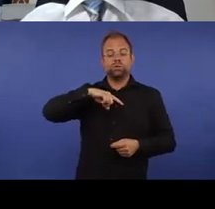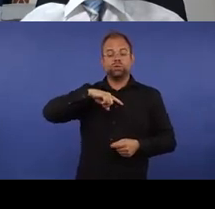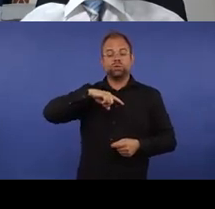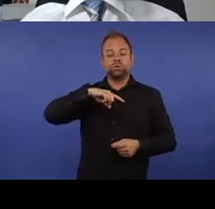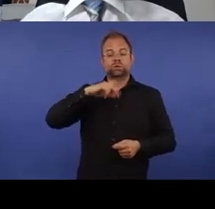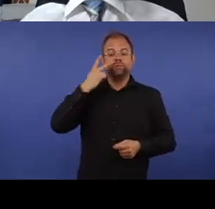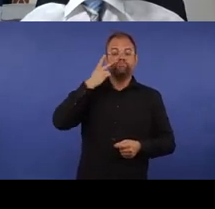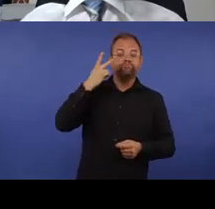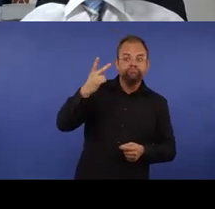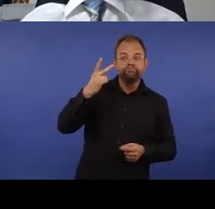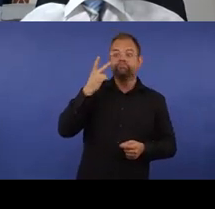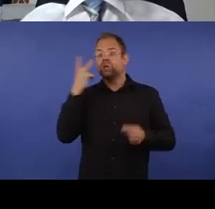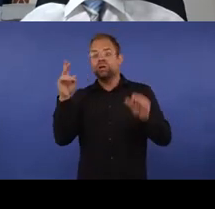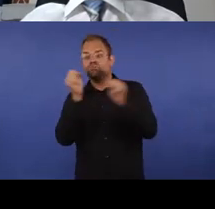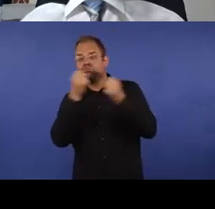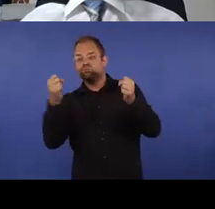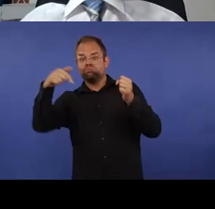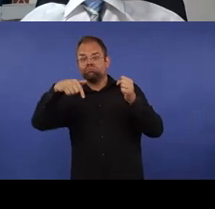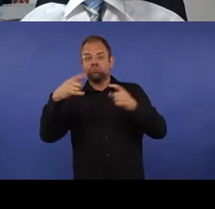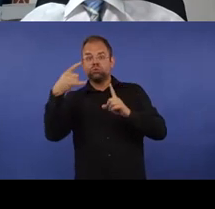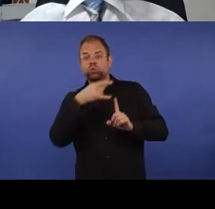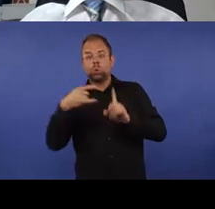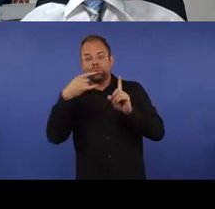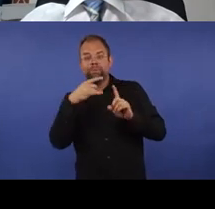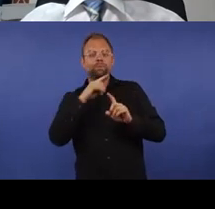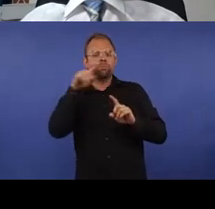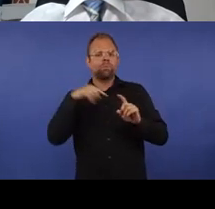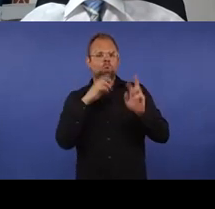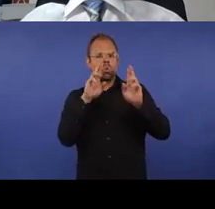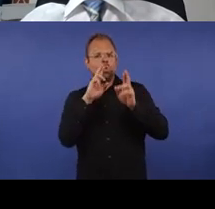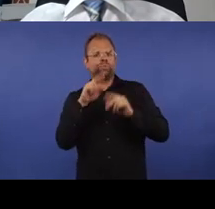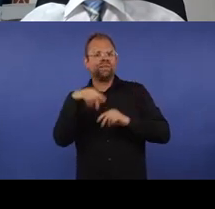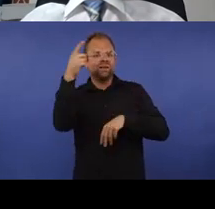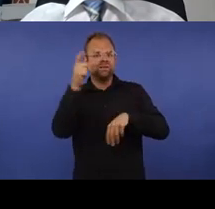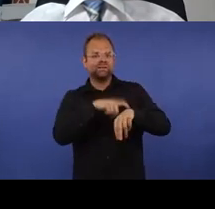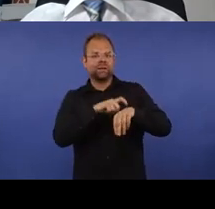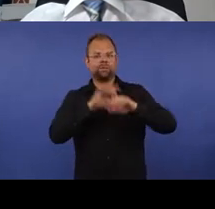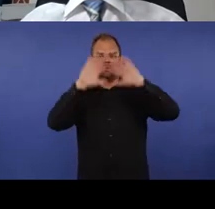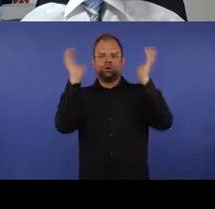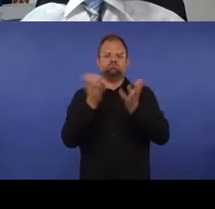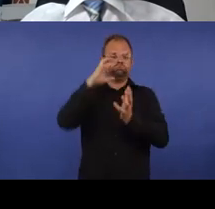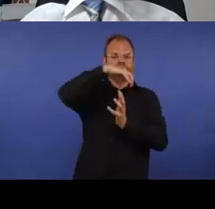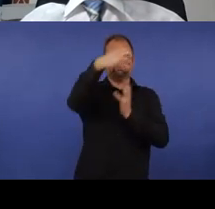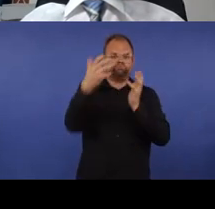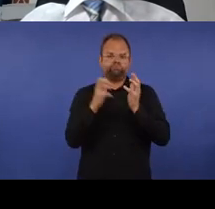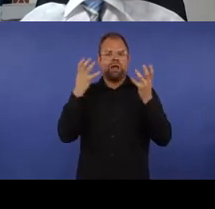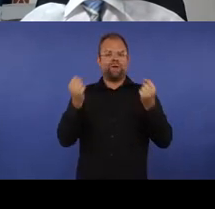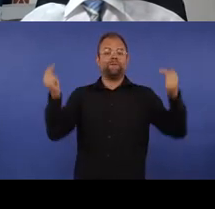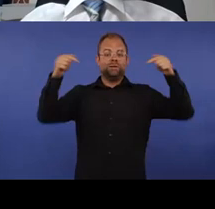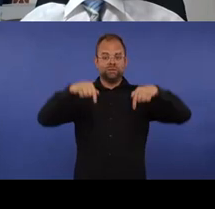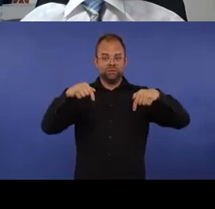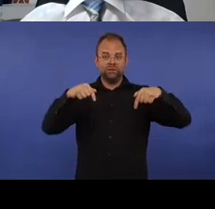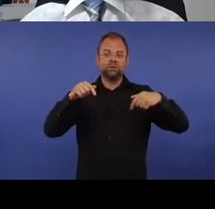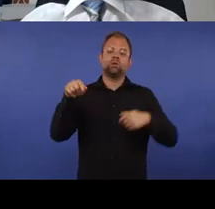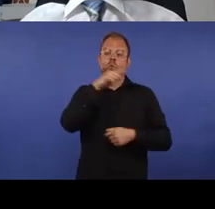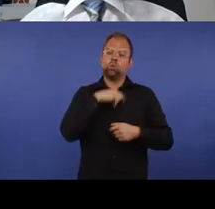really built a stronger network, and that we all can go to the same direction. Thank you all. We will send